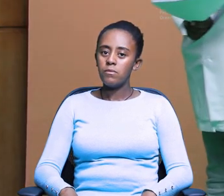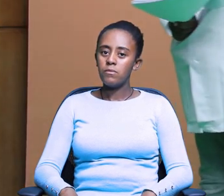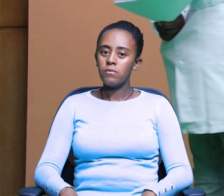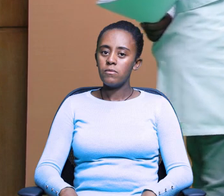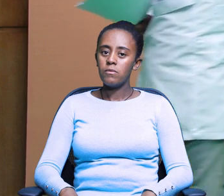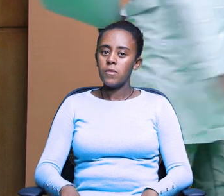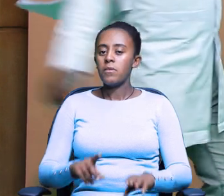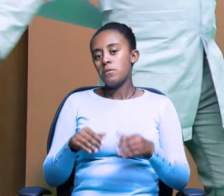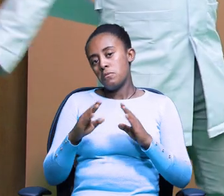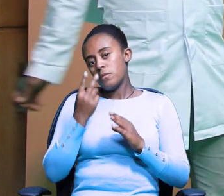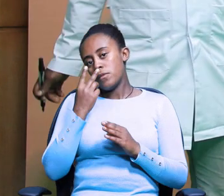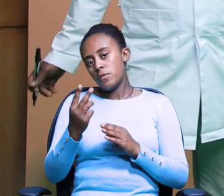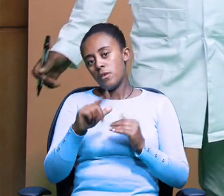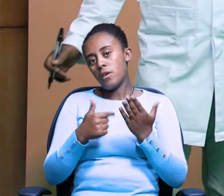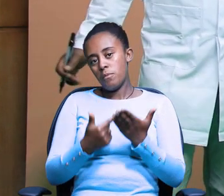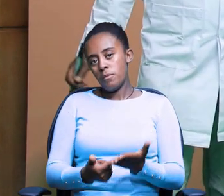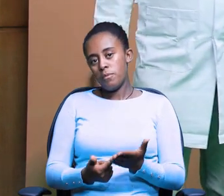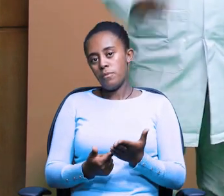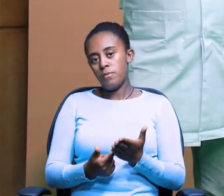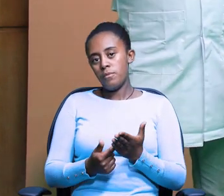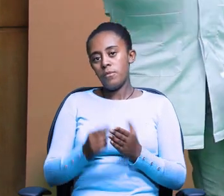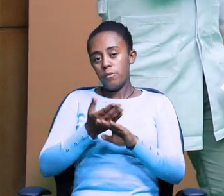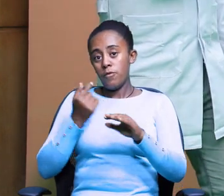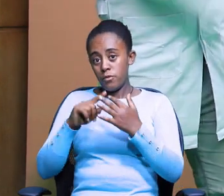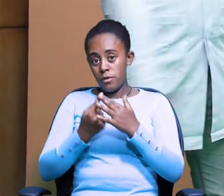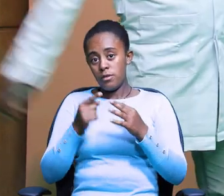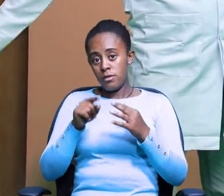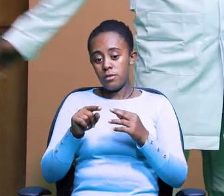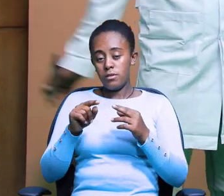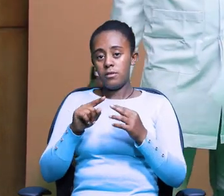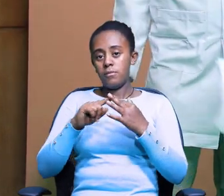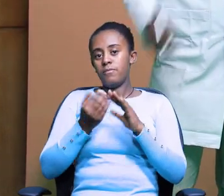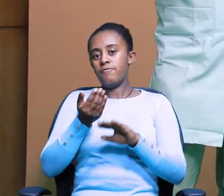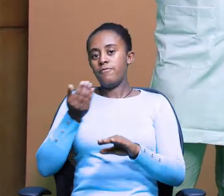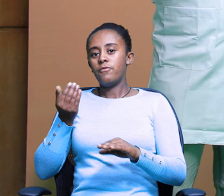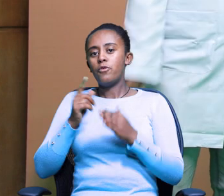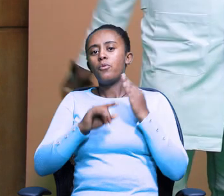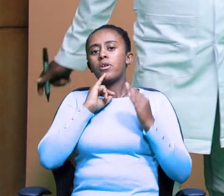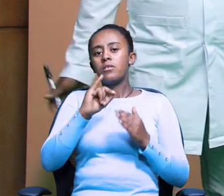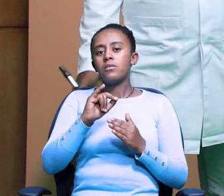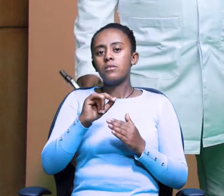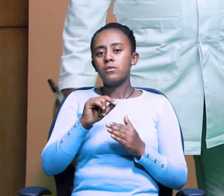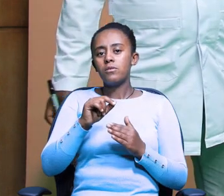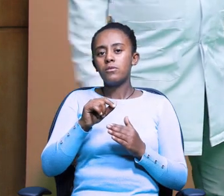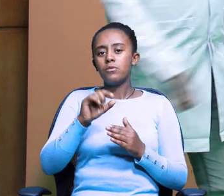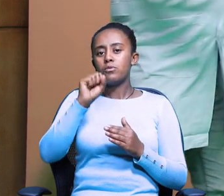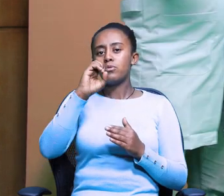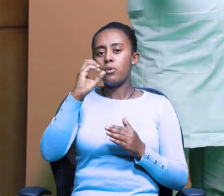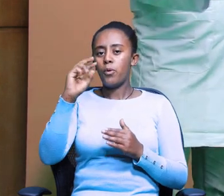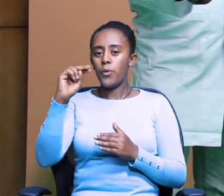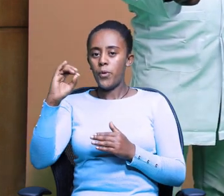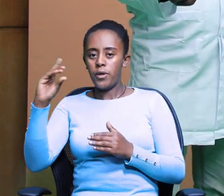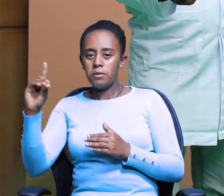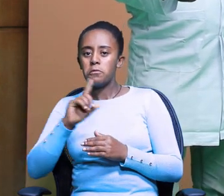So let us see about magnetic field of solenoid. Before starting this magnetic field of solenoid, what is solenoid? What